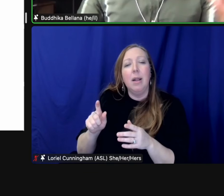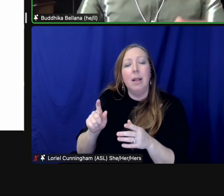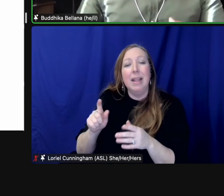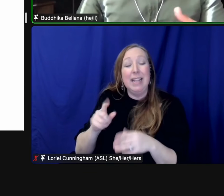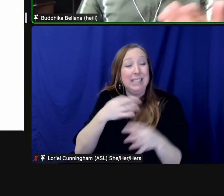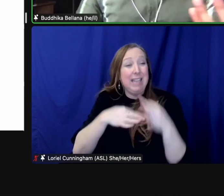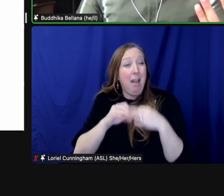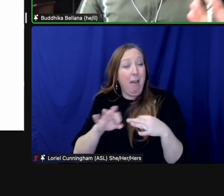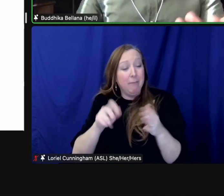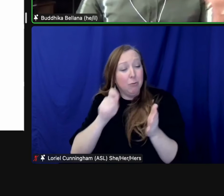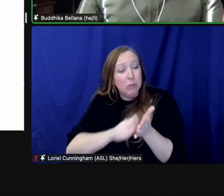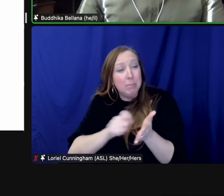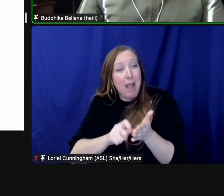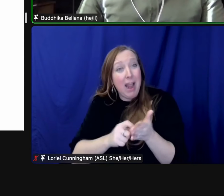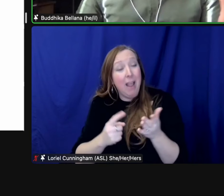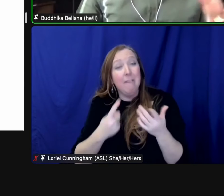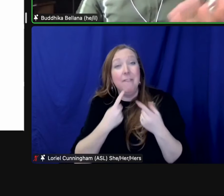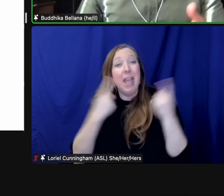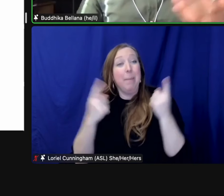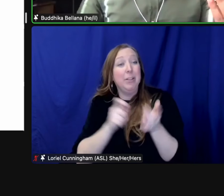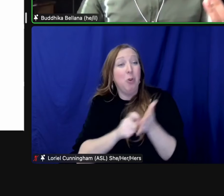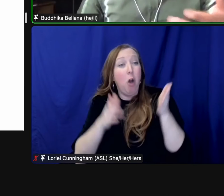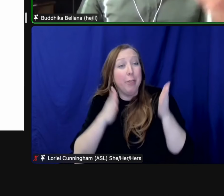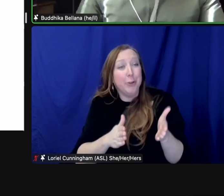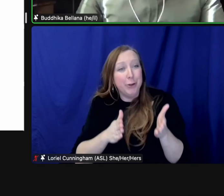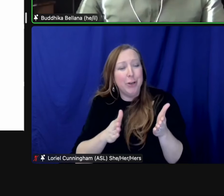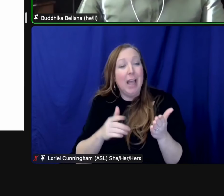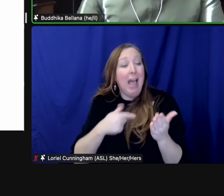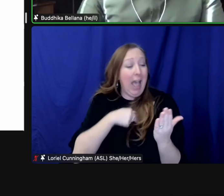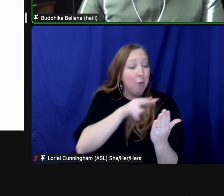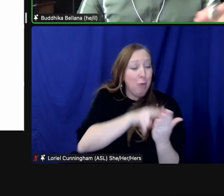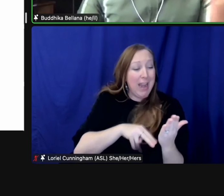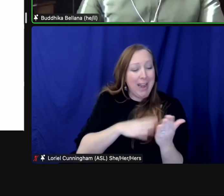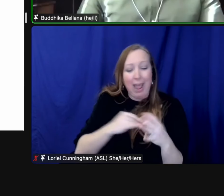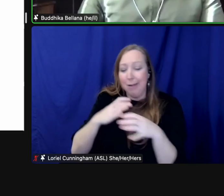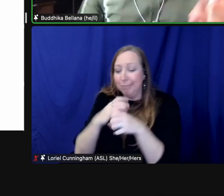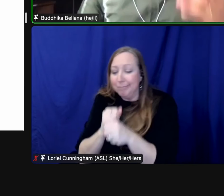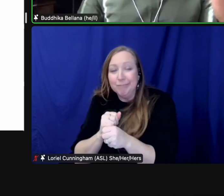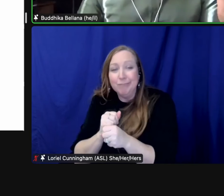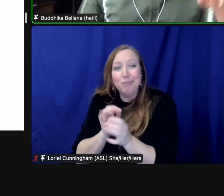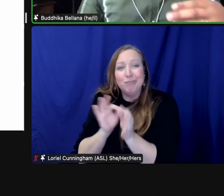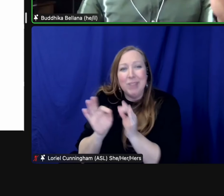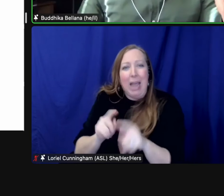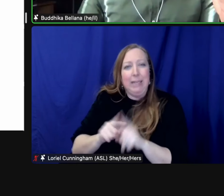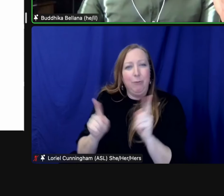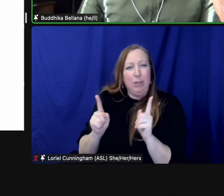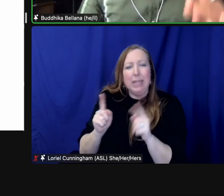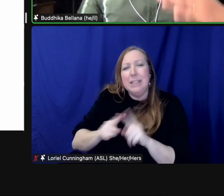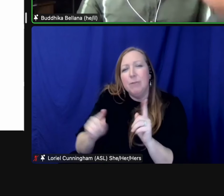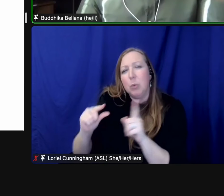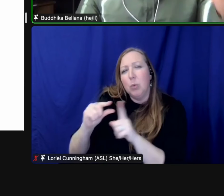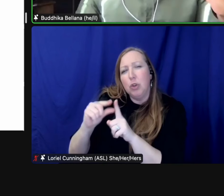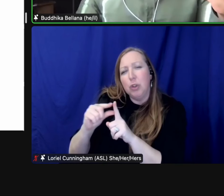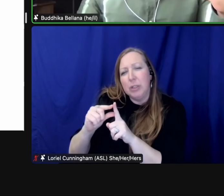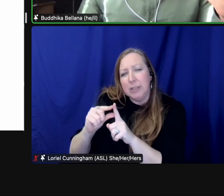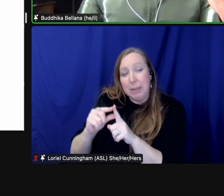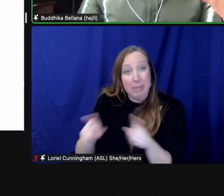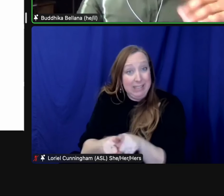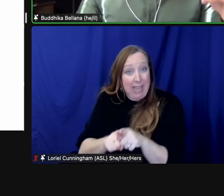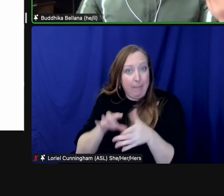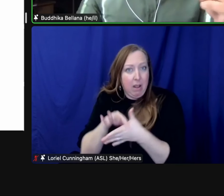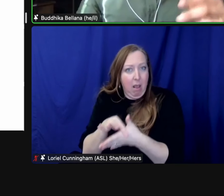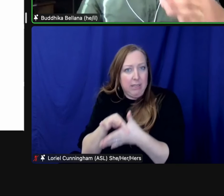author, it was written by me, so a poor version of the same story, but still expressing the same content. And again, the intact condition showed a